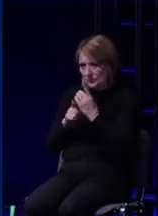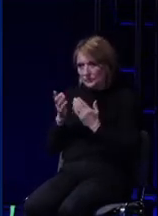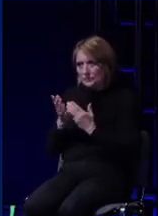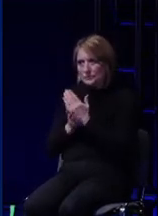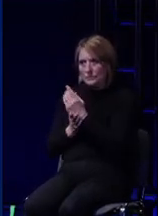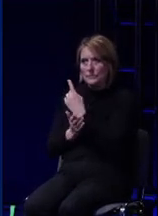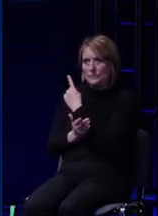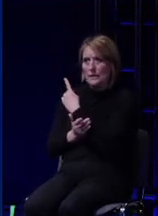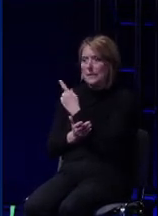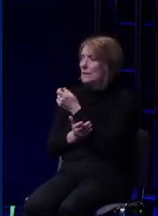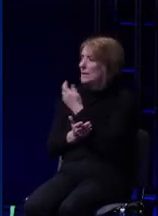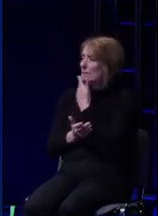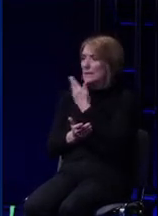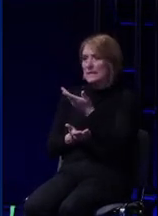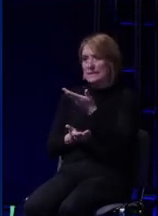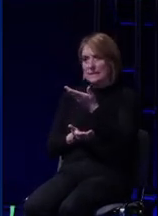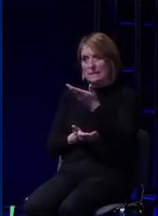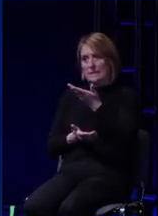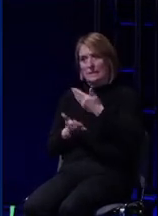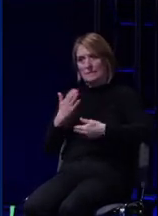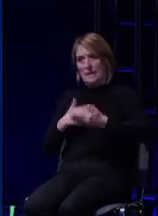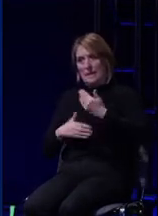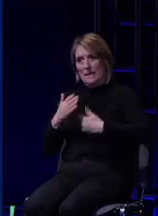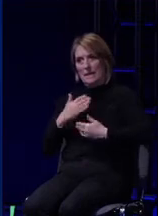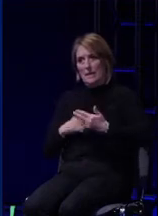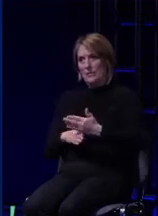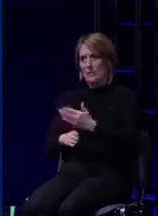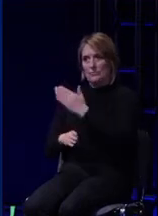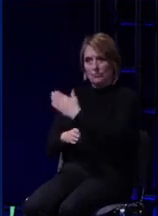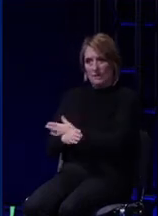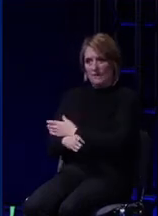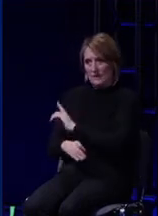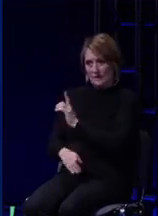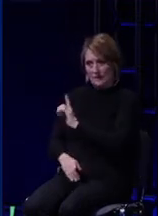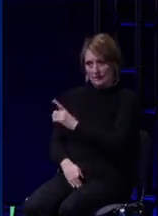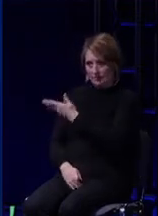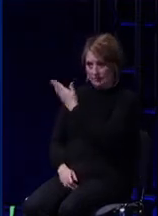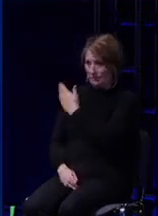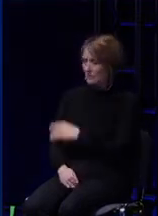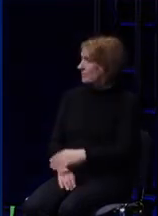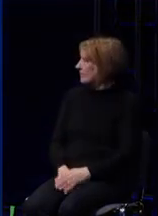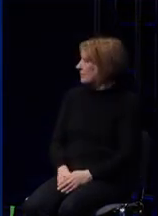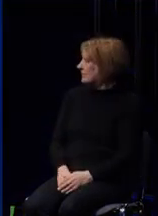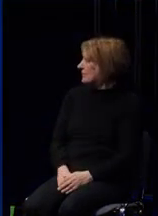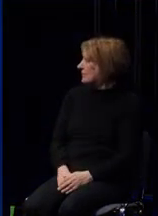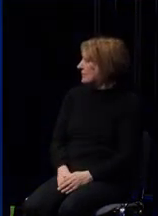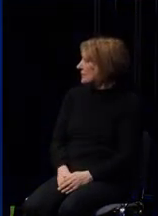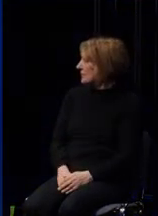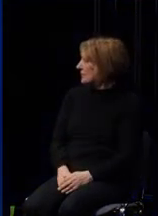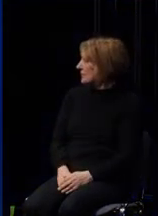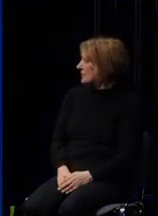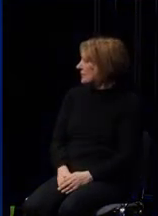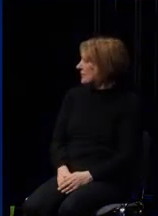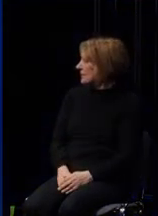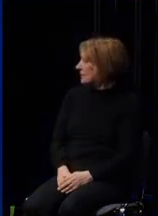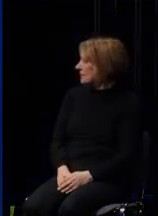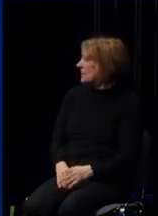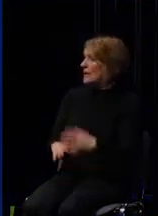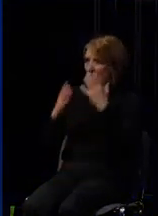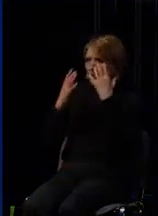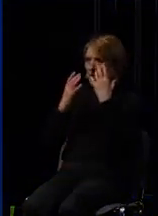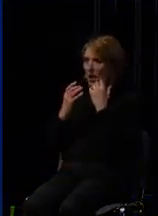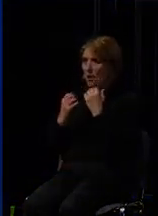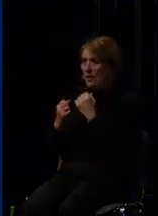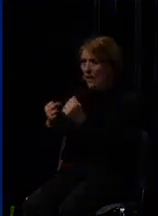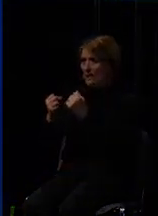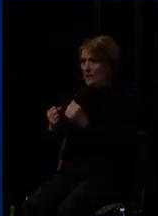the previs, kind of the low-key previs that you did. Well, we're looking at, you can lower the lights a little bit. Thank you. Yeah, you probably should lower the lights.